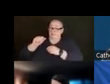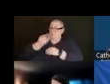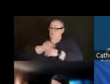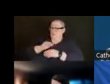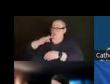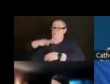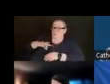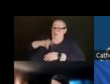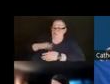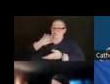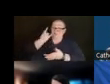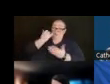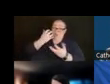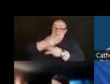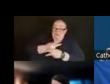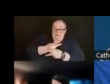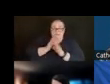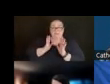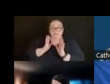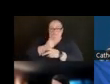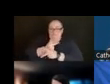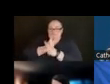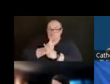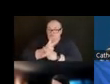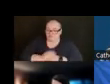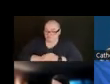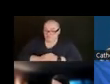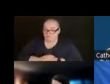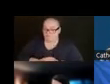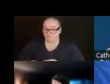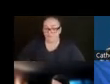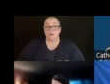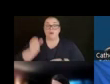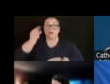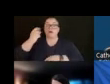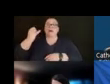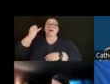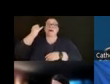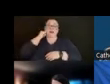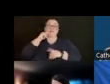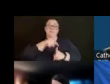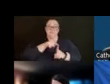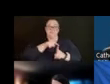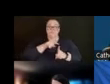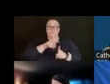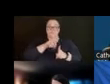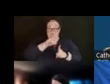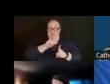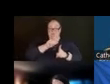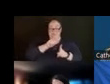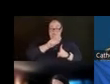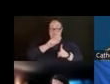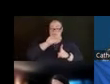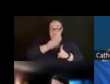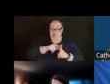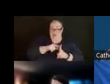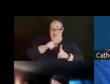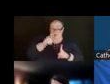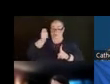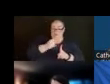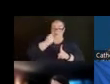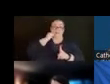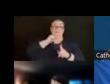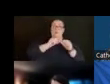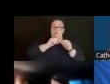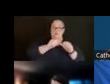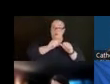been on it for 2 years, they start to receive Medicare. And the good thing about receiving Medicare is that